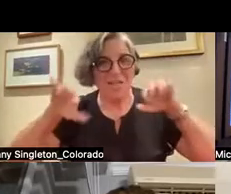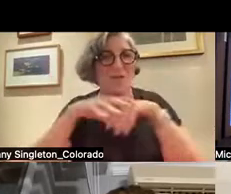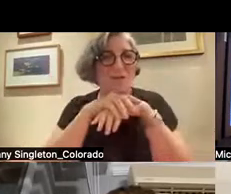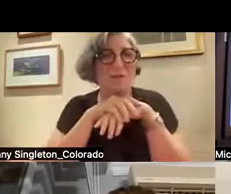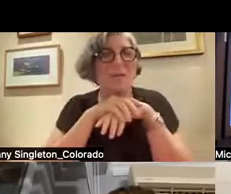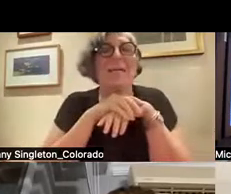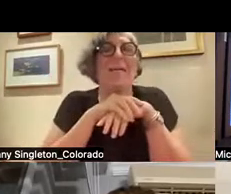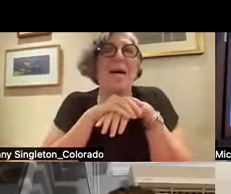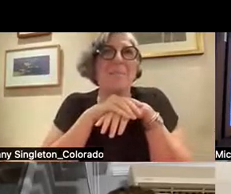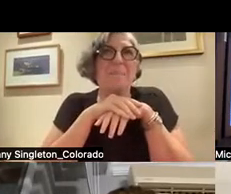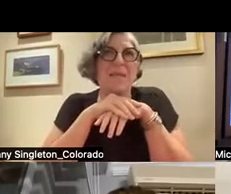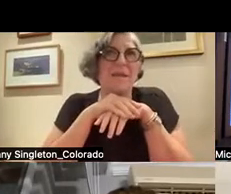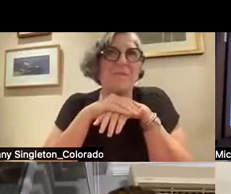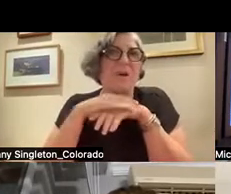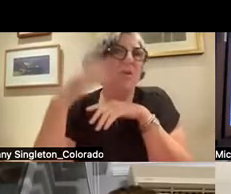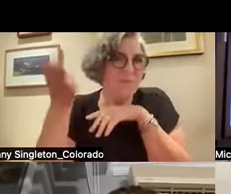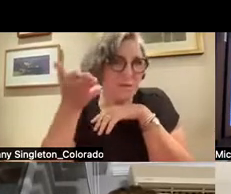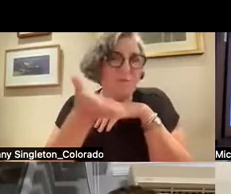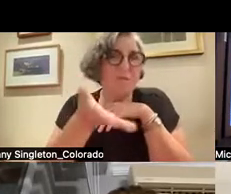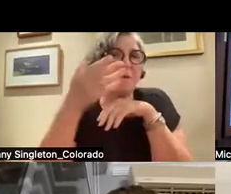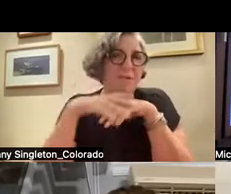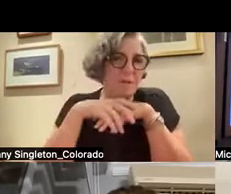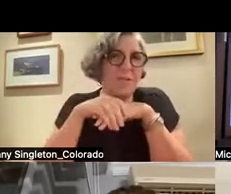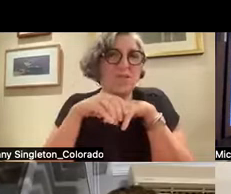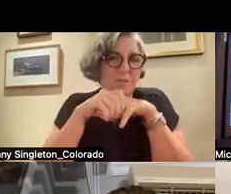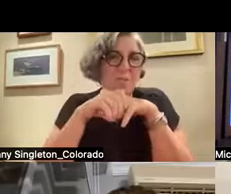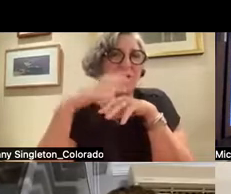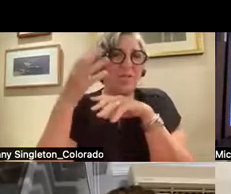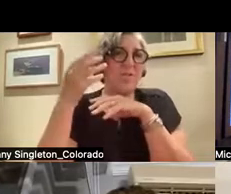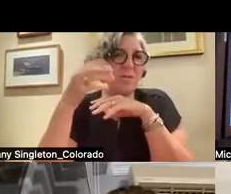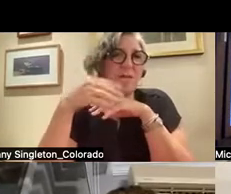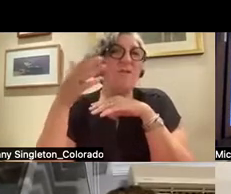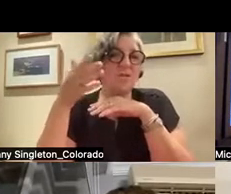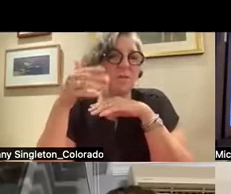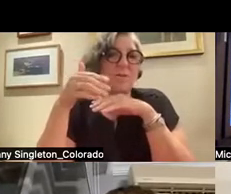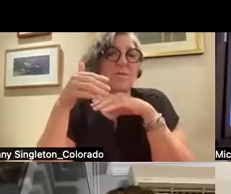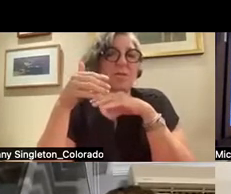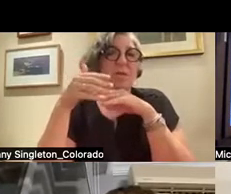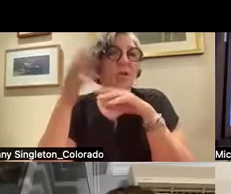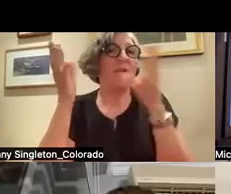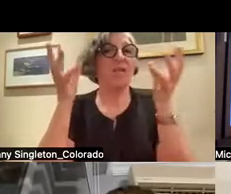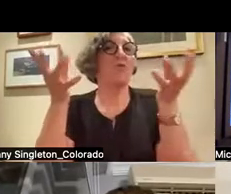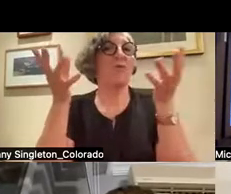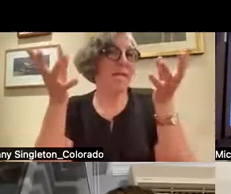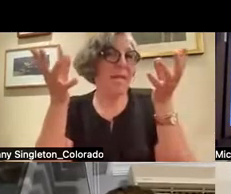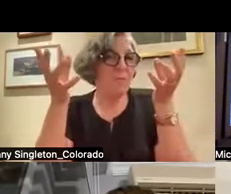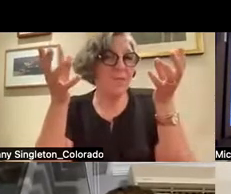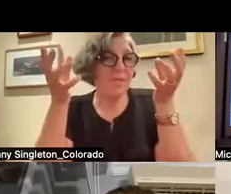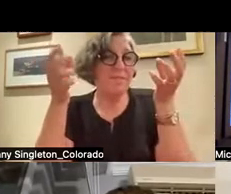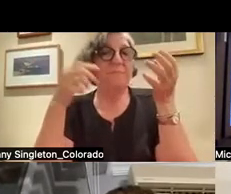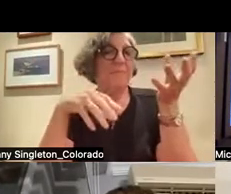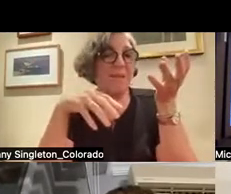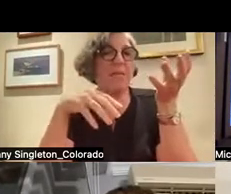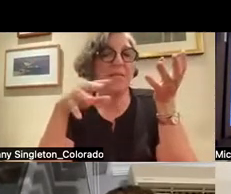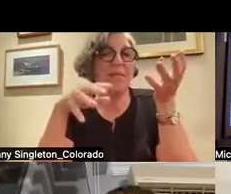acquiring as 2? There's also the other question, which is individuals who are learning 2 sign